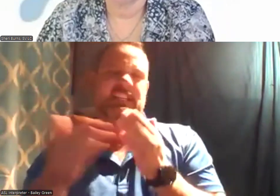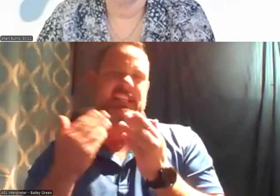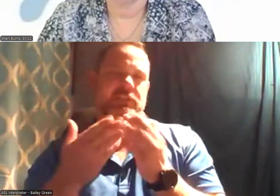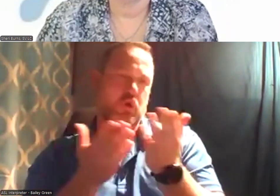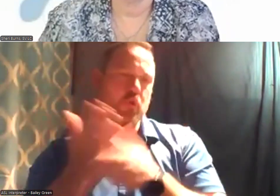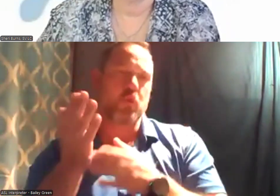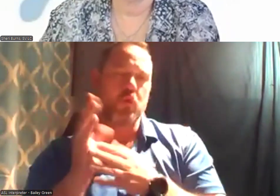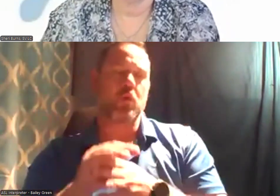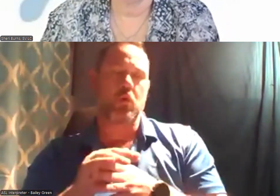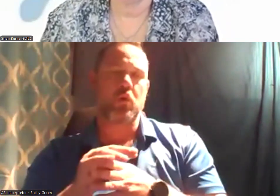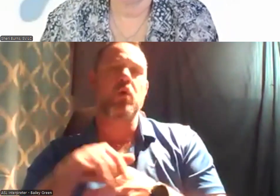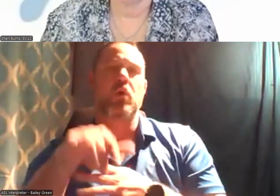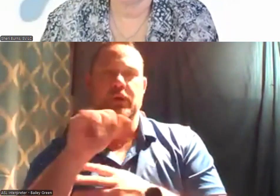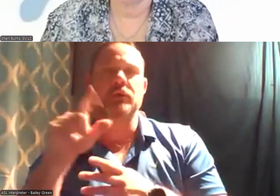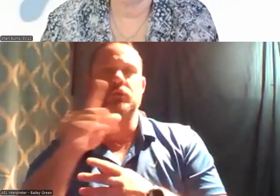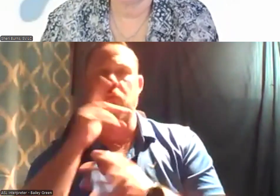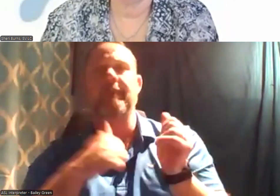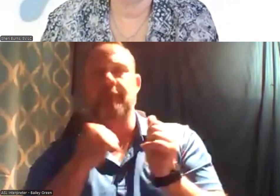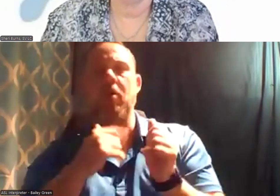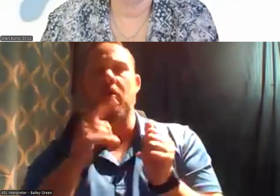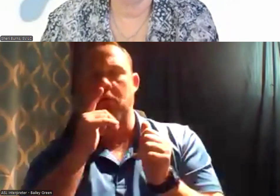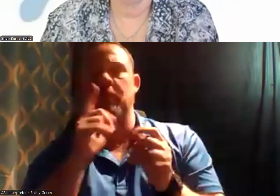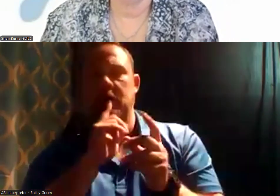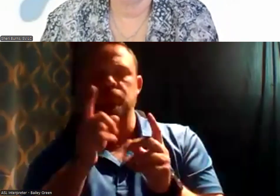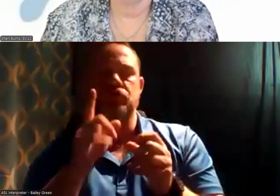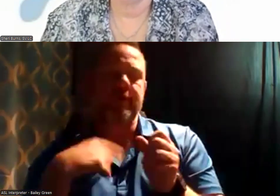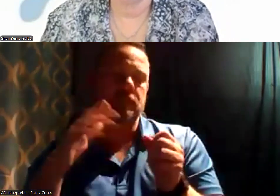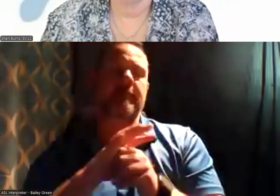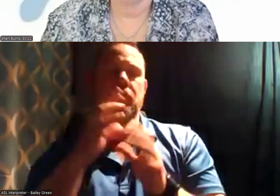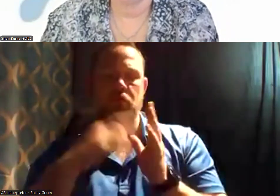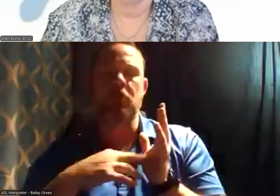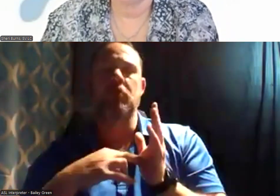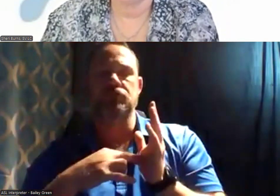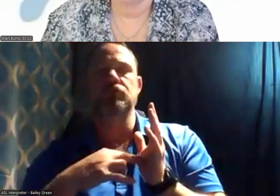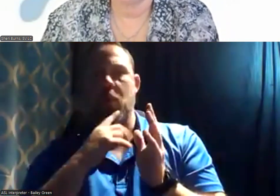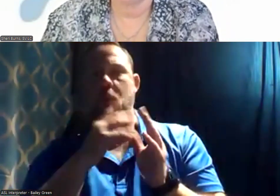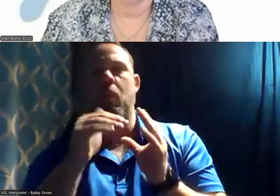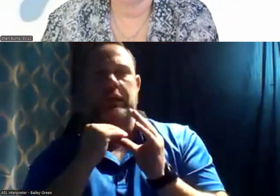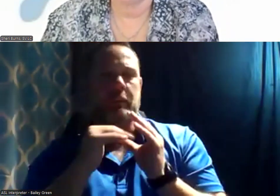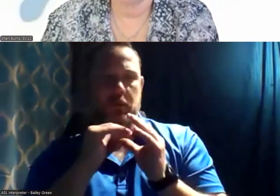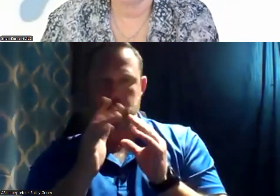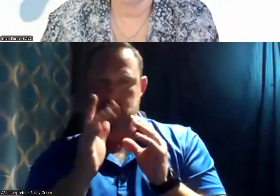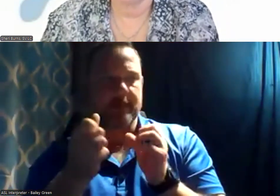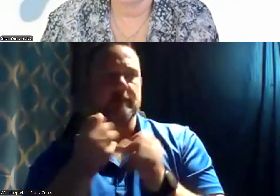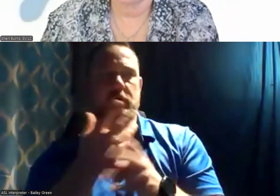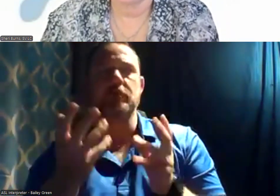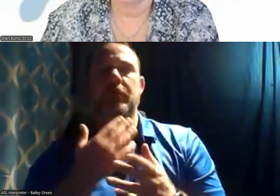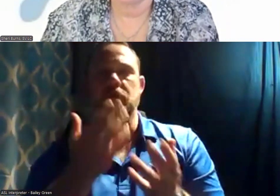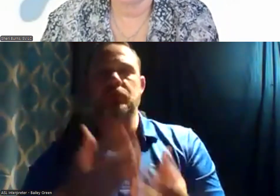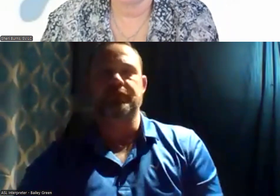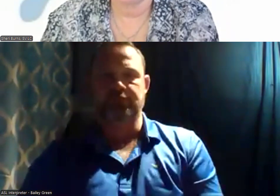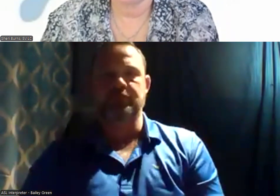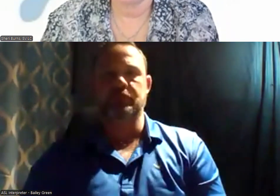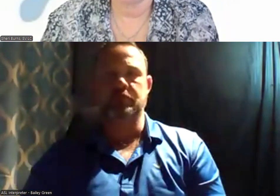well. Yes, we will follow up with you to make sure you have the full roster of all emails and the members on the committee. Thank you. Thank